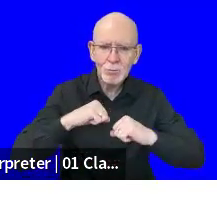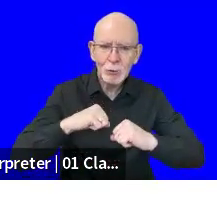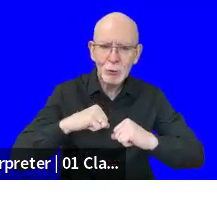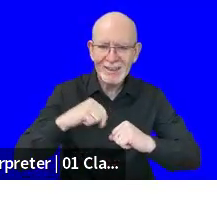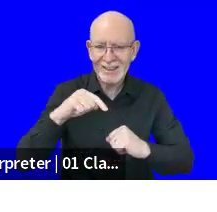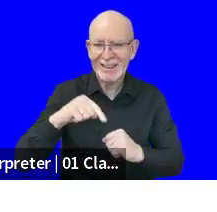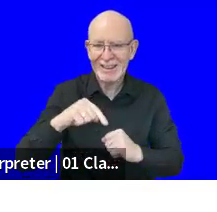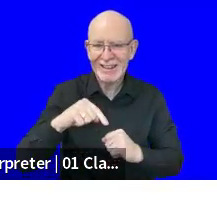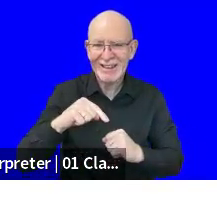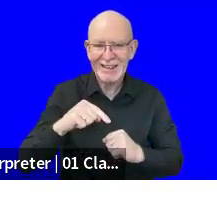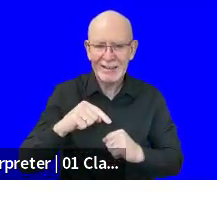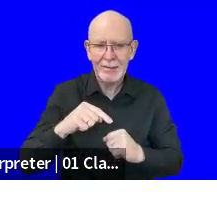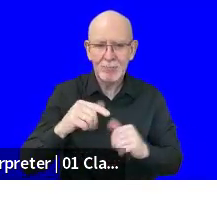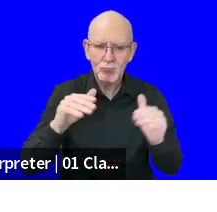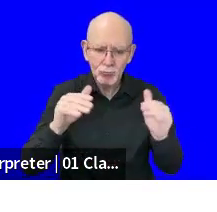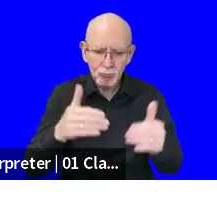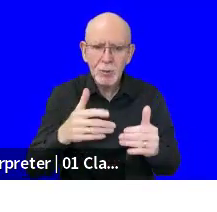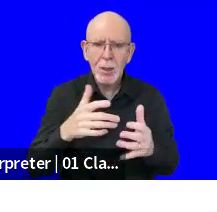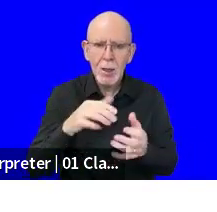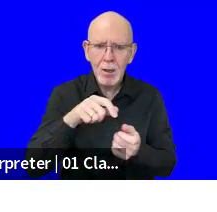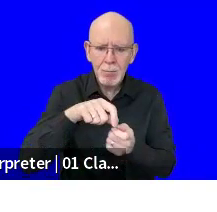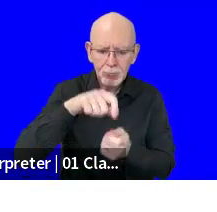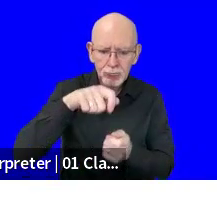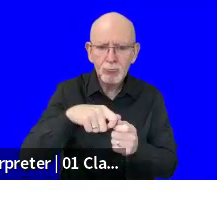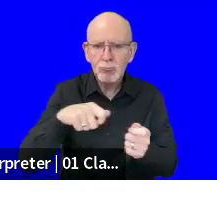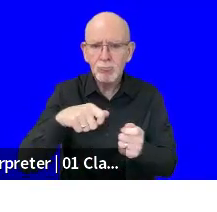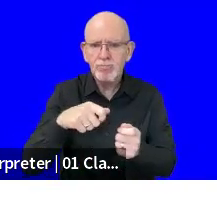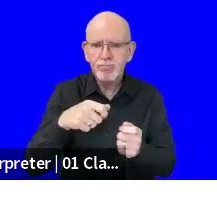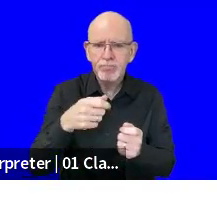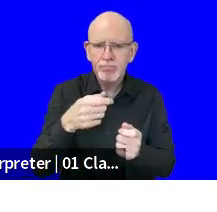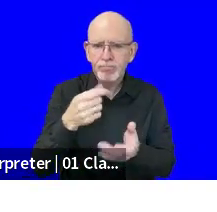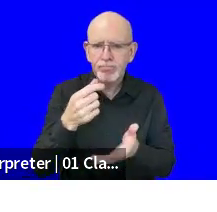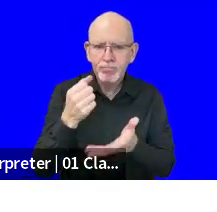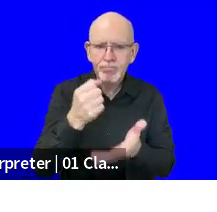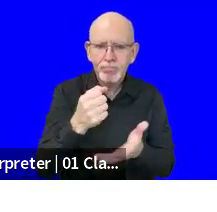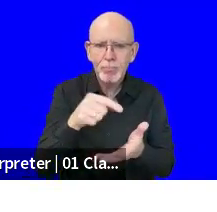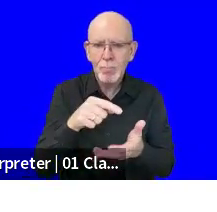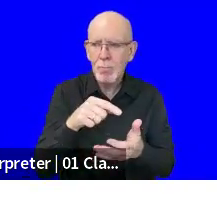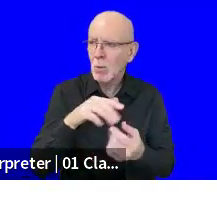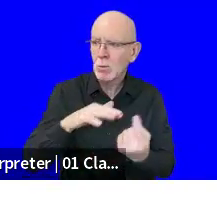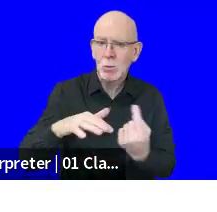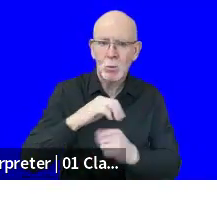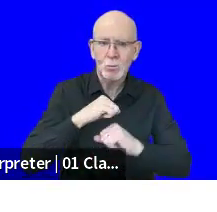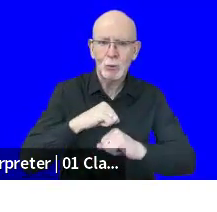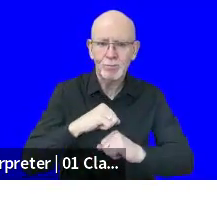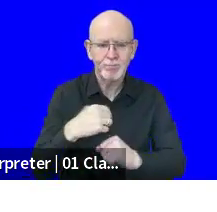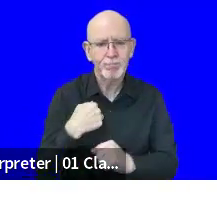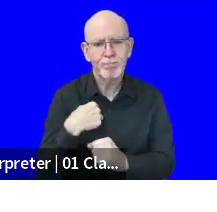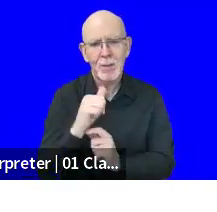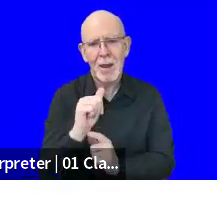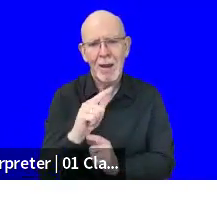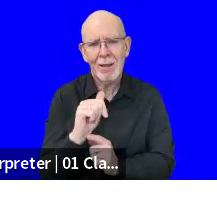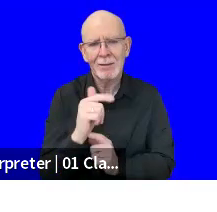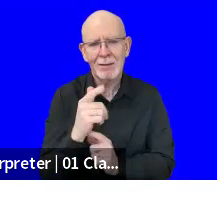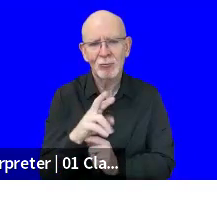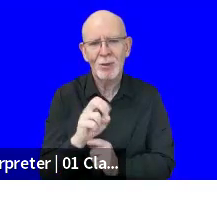name is Alexandre Cote. I am social policy specialist for UNICEF, specializing on disability inclusion, and I will be